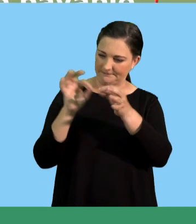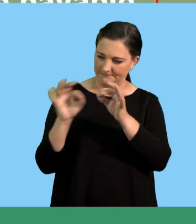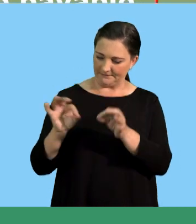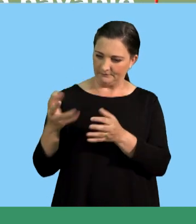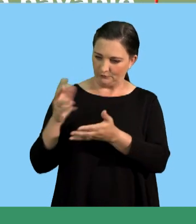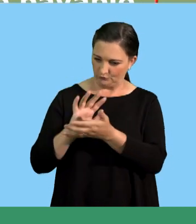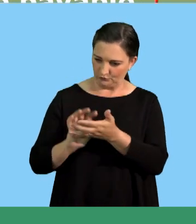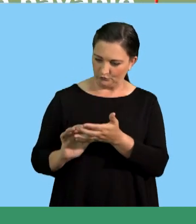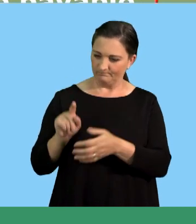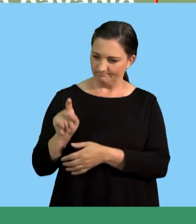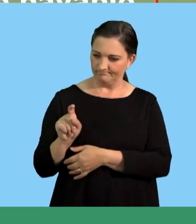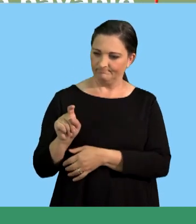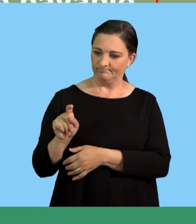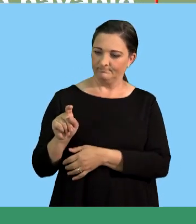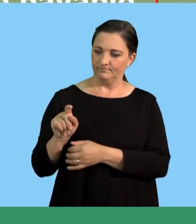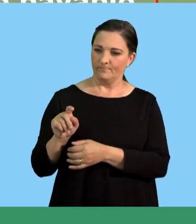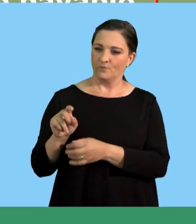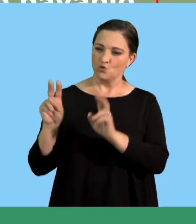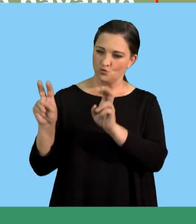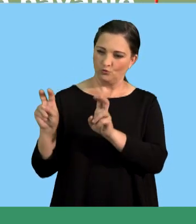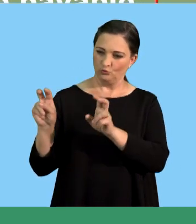it is. He